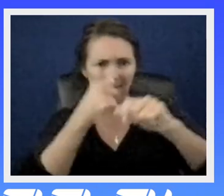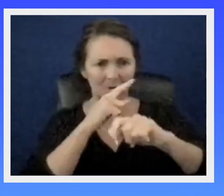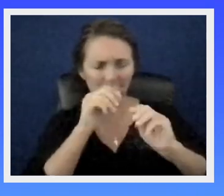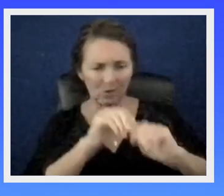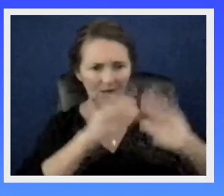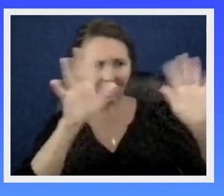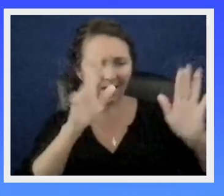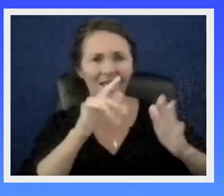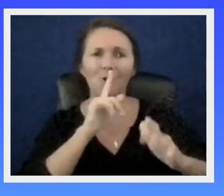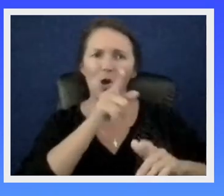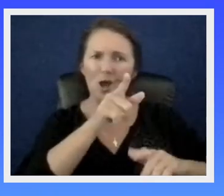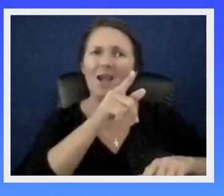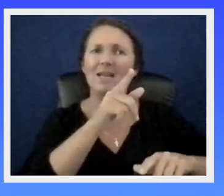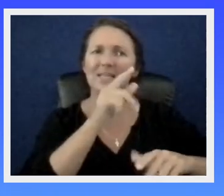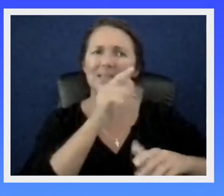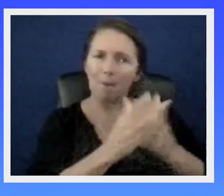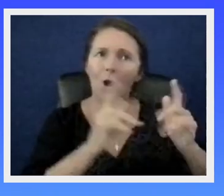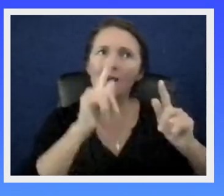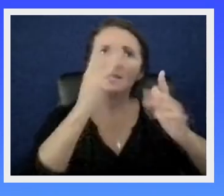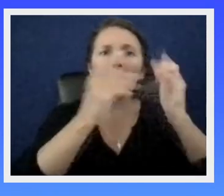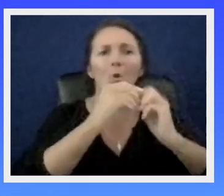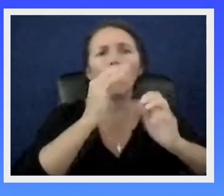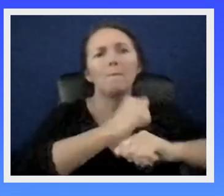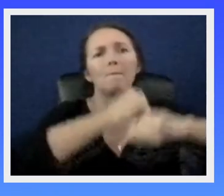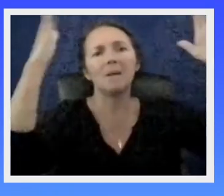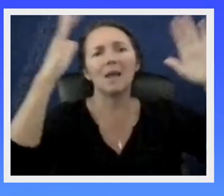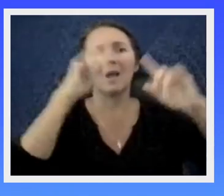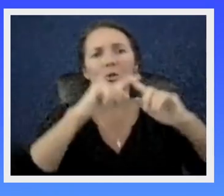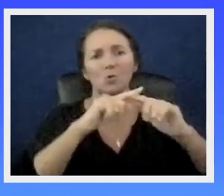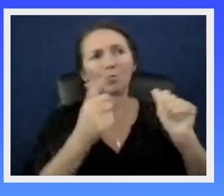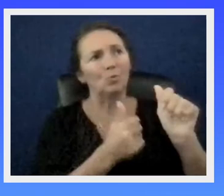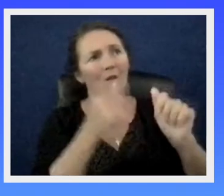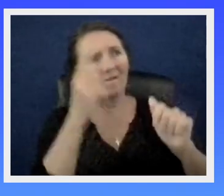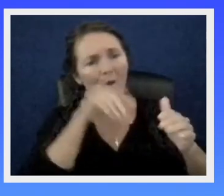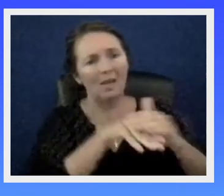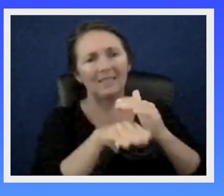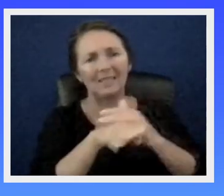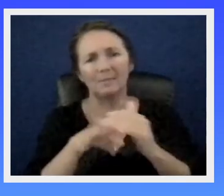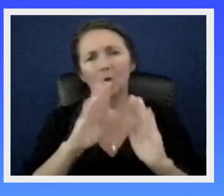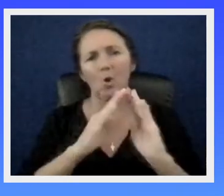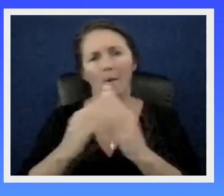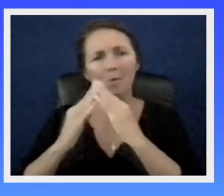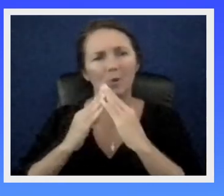about something bigger in terms of creating more resilient, accessible communities.